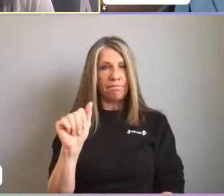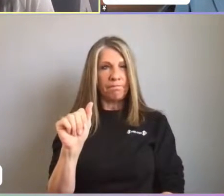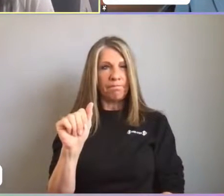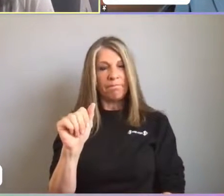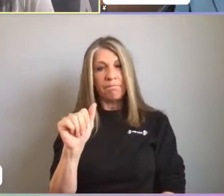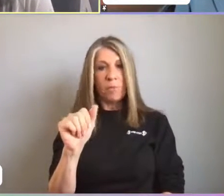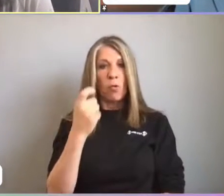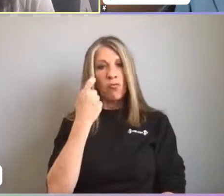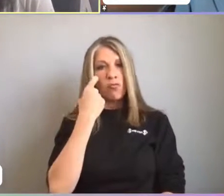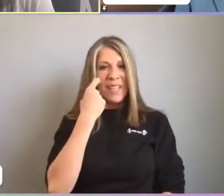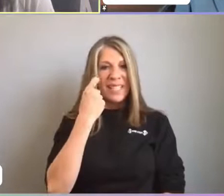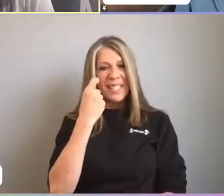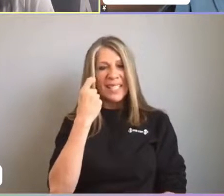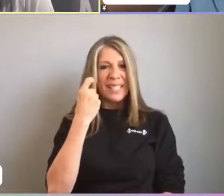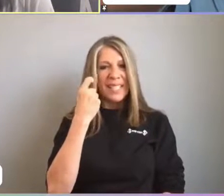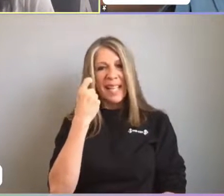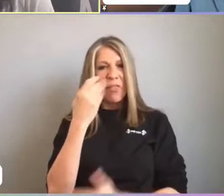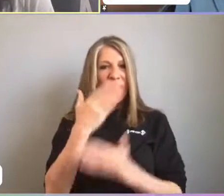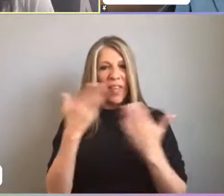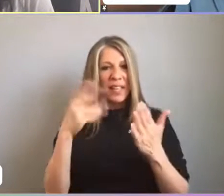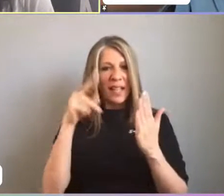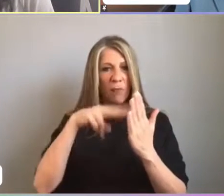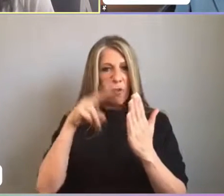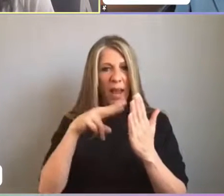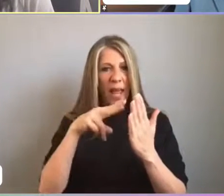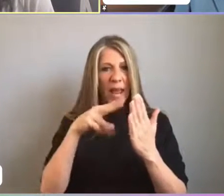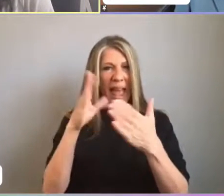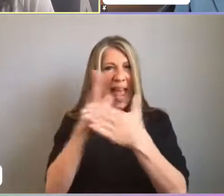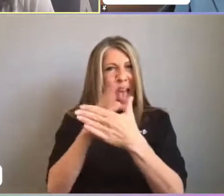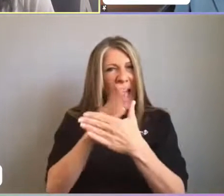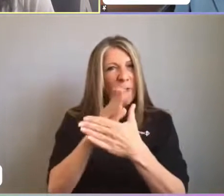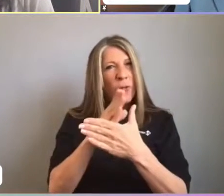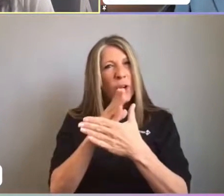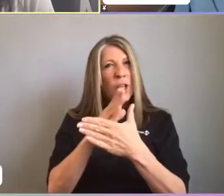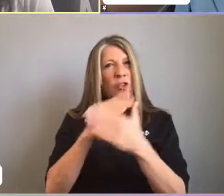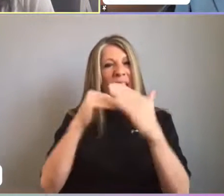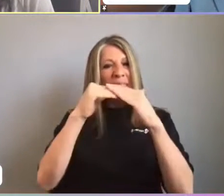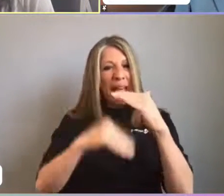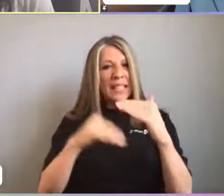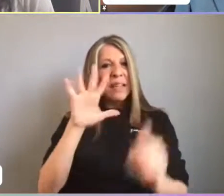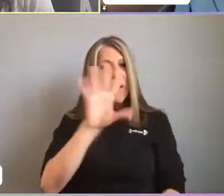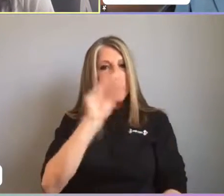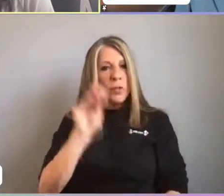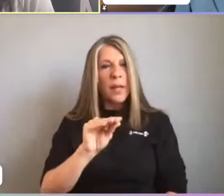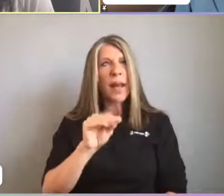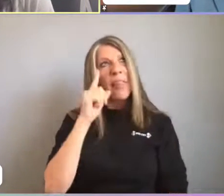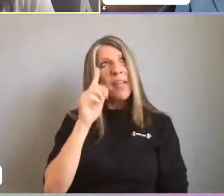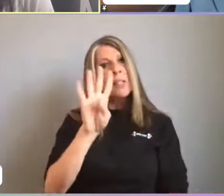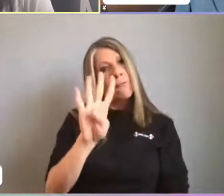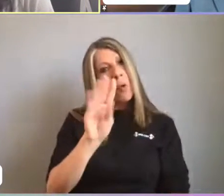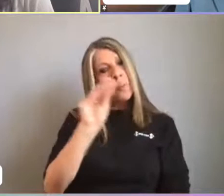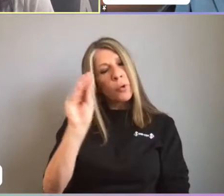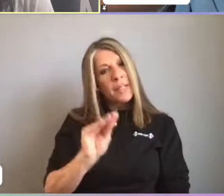Recent statistics I read was average is 4 to 5, it's less than 5%. It's 4%, I think,